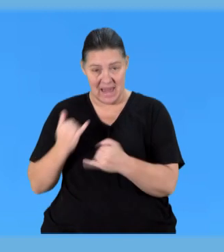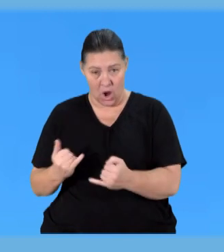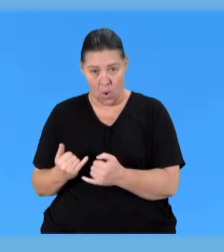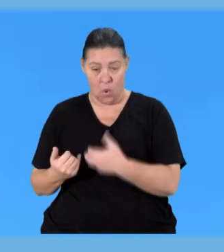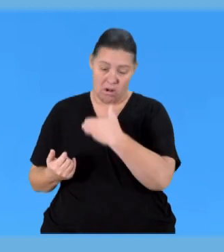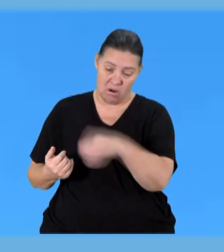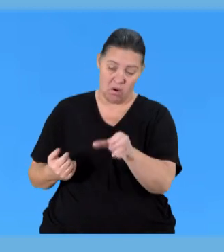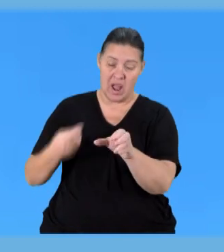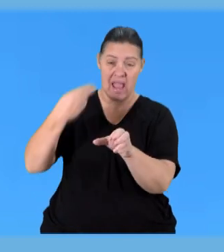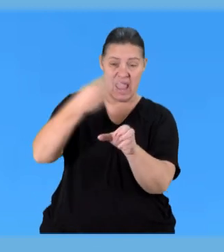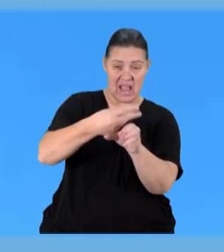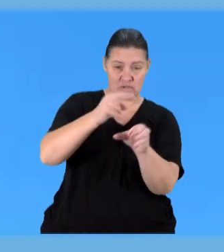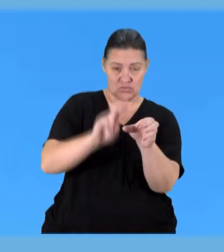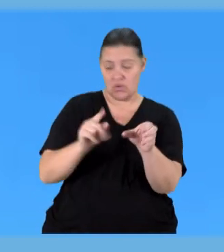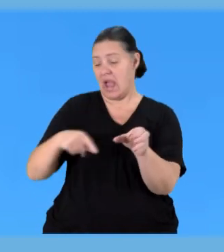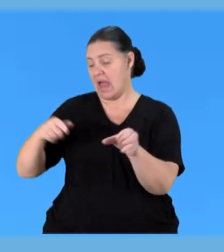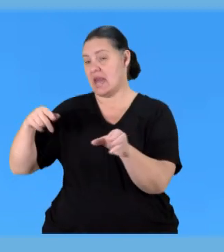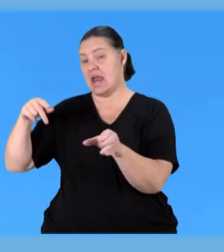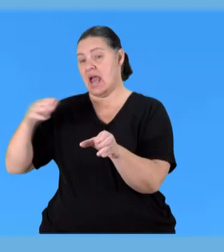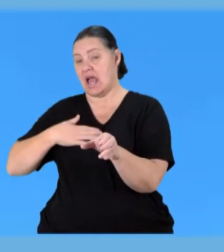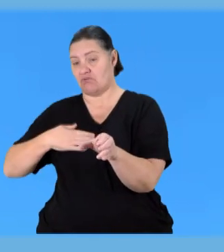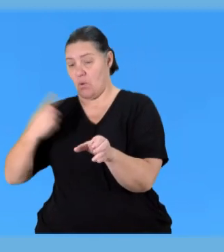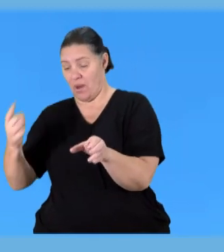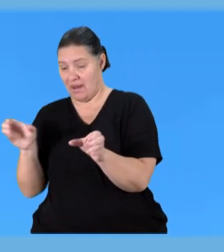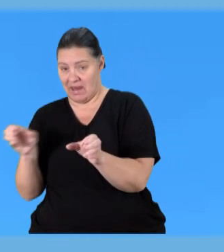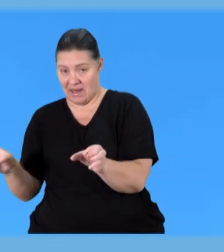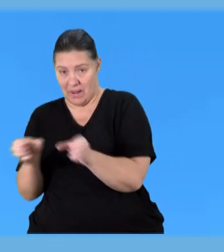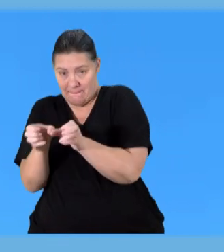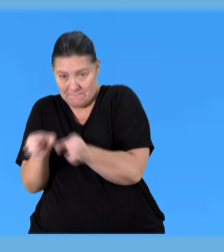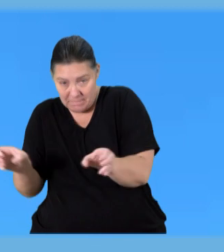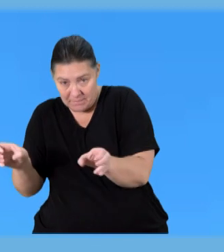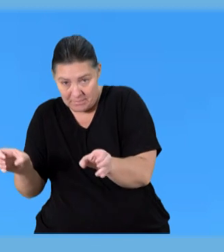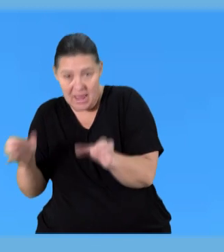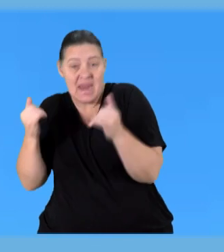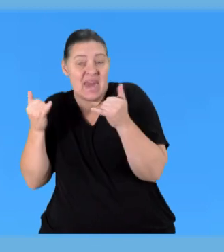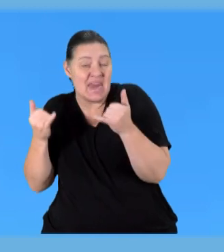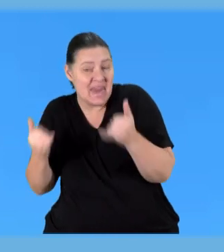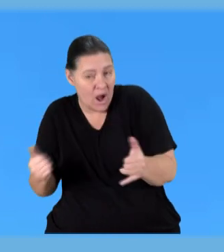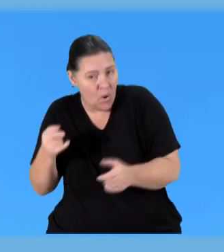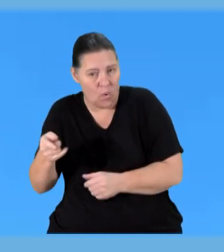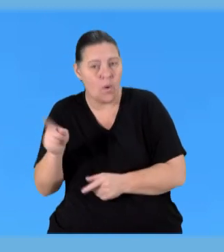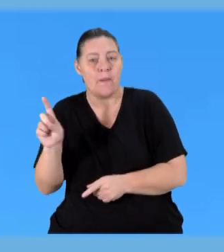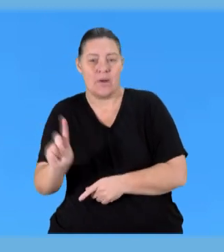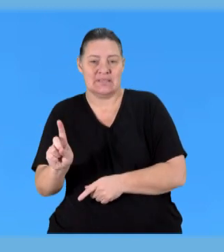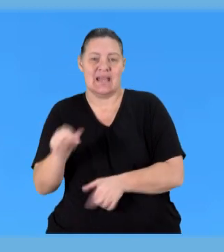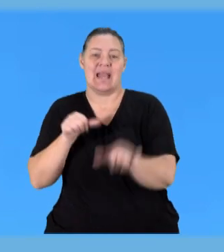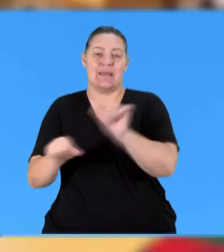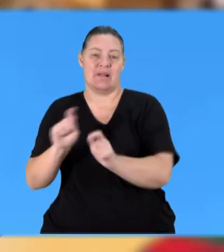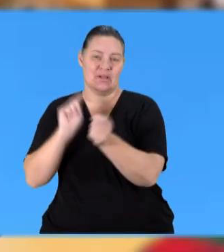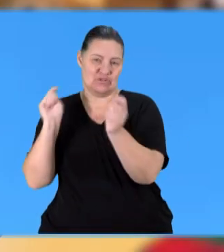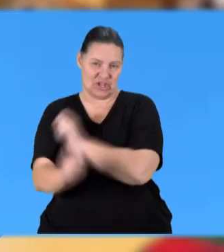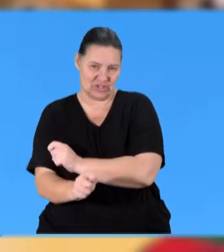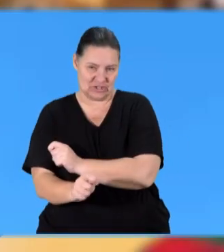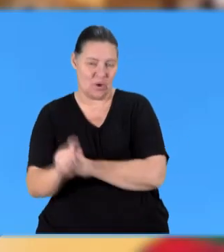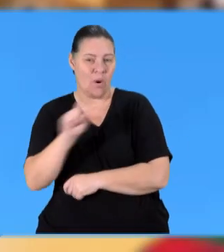into two molecules of hydrogen and oxygen, this now is going to be a chemical change, because